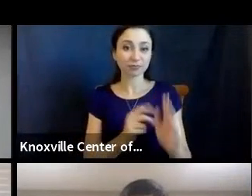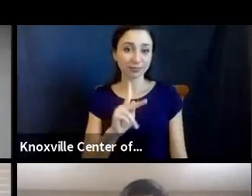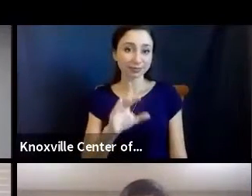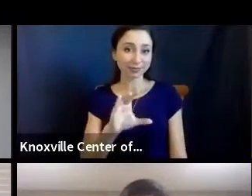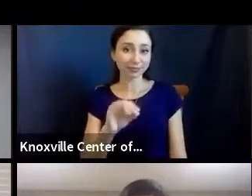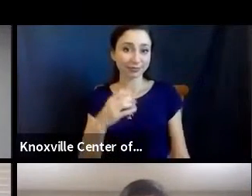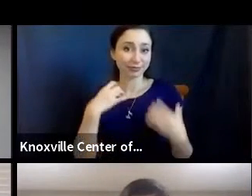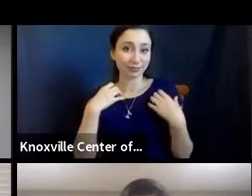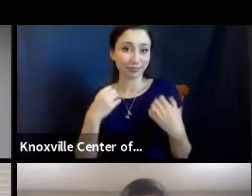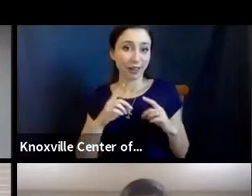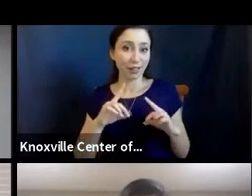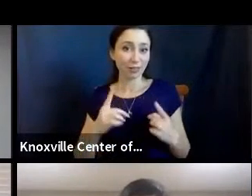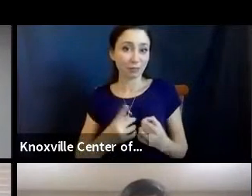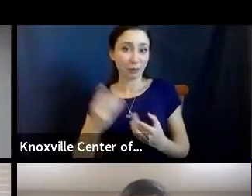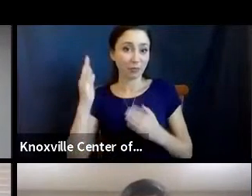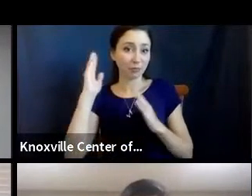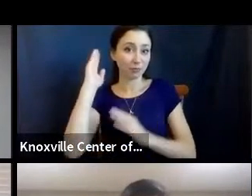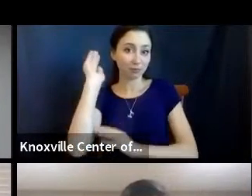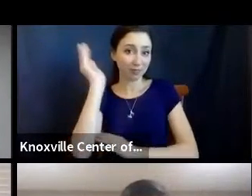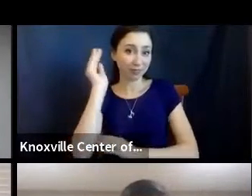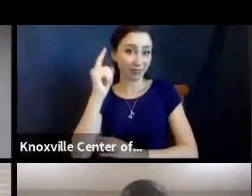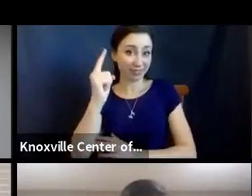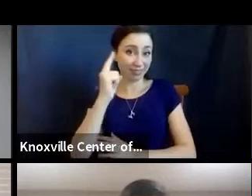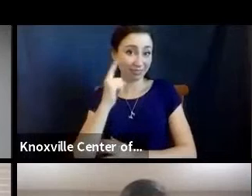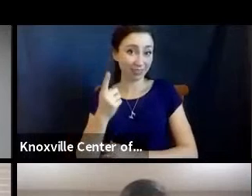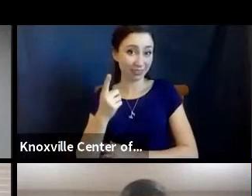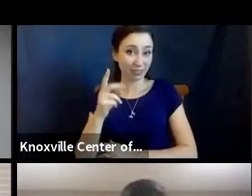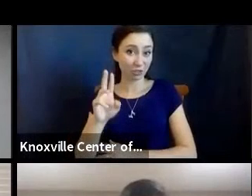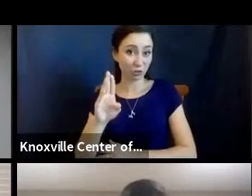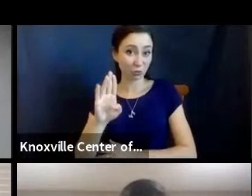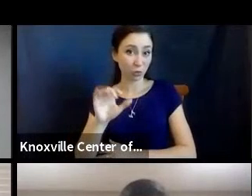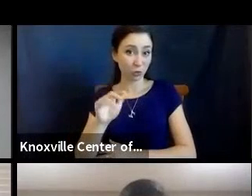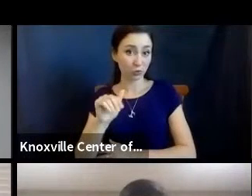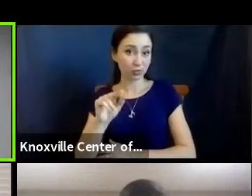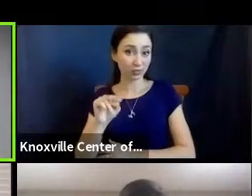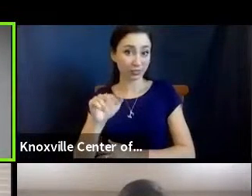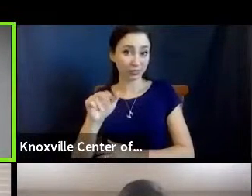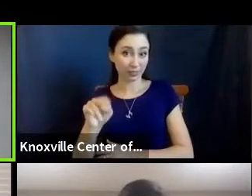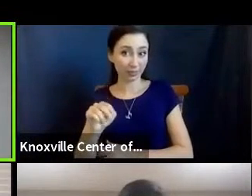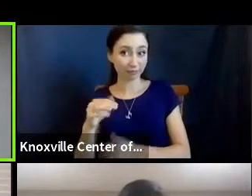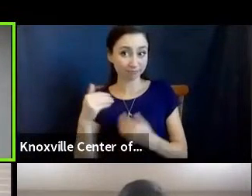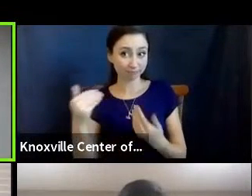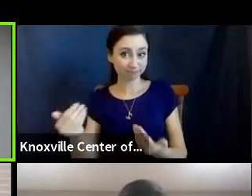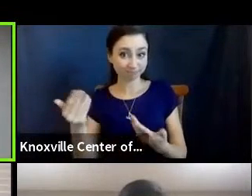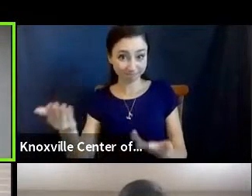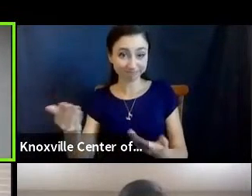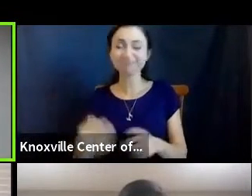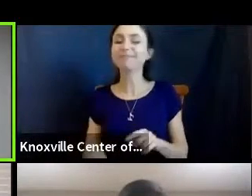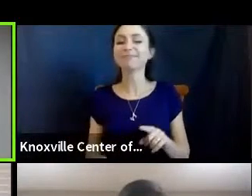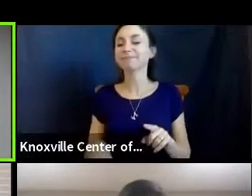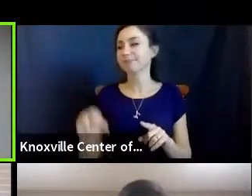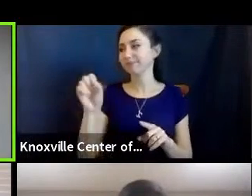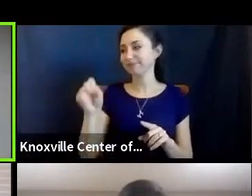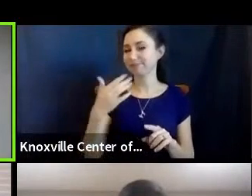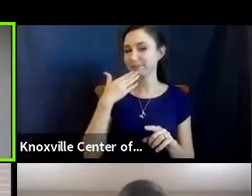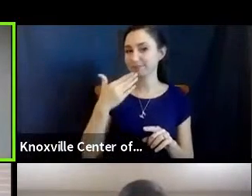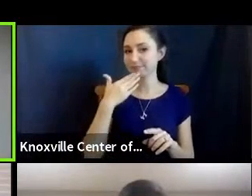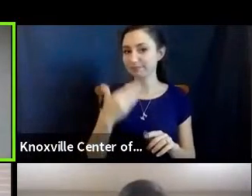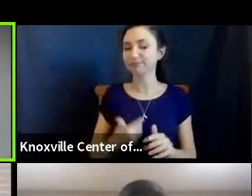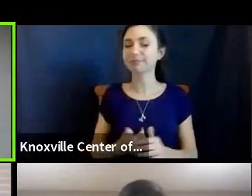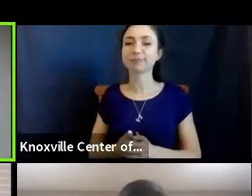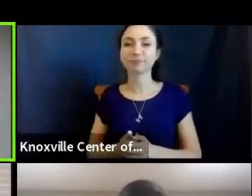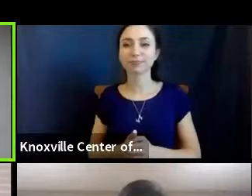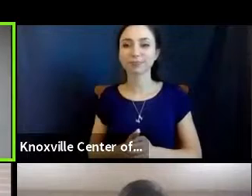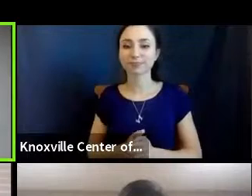Department presentation. I believe Dr. Buchanan's going to do that. You're correct. Thank you. So